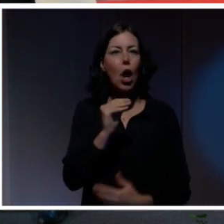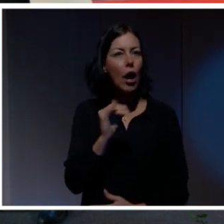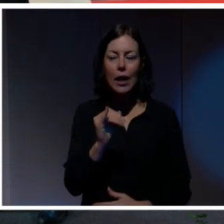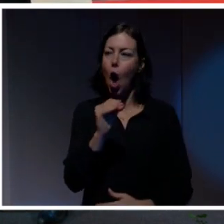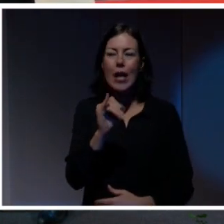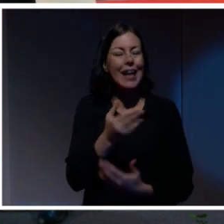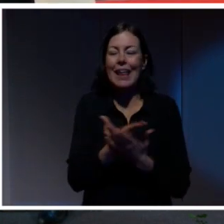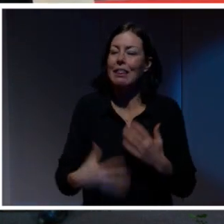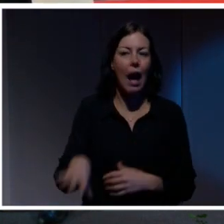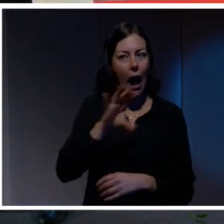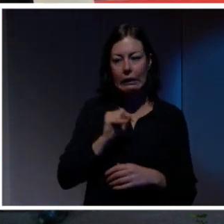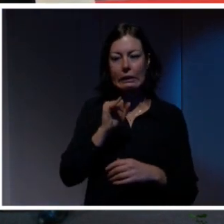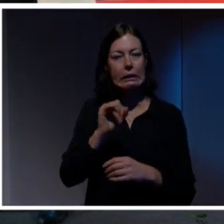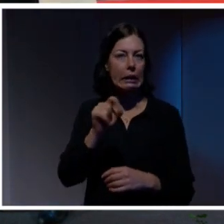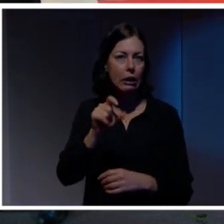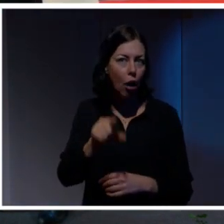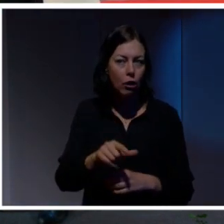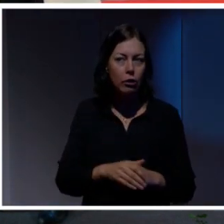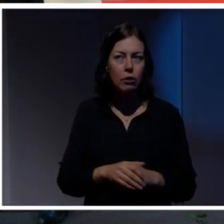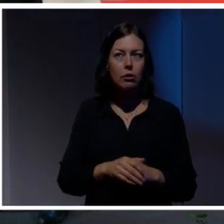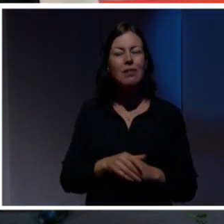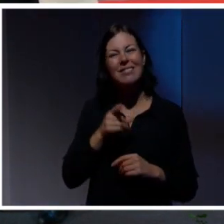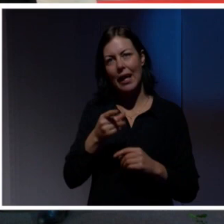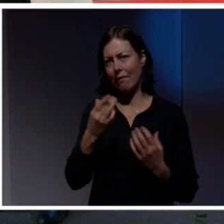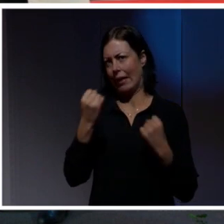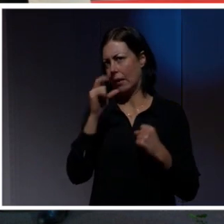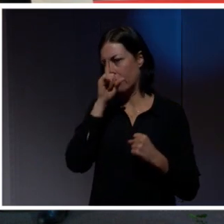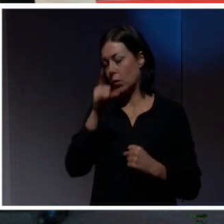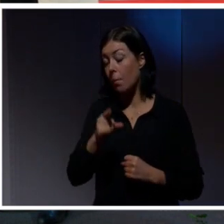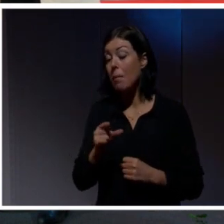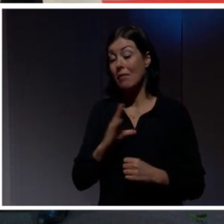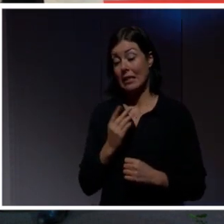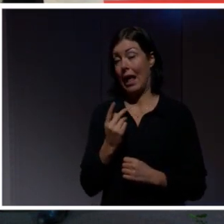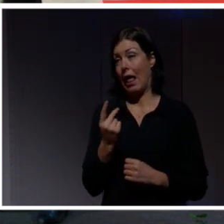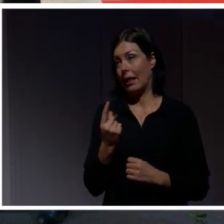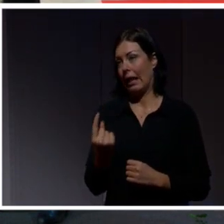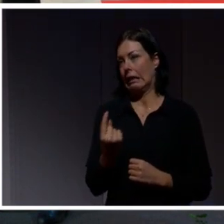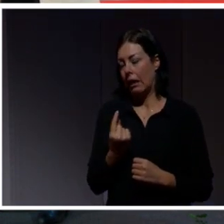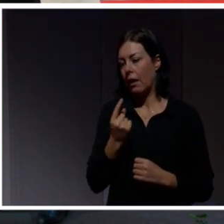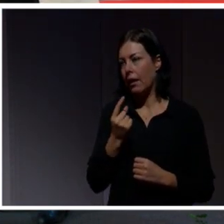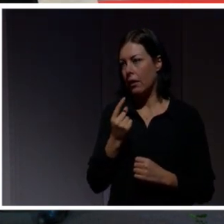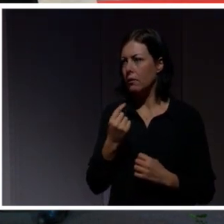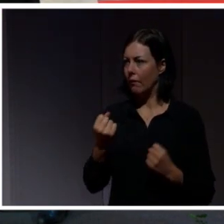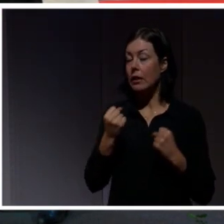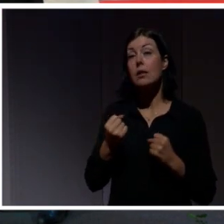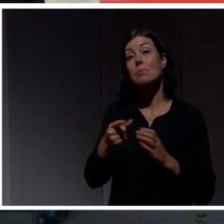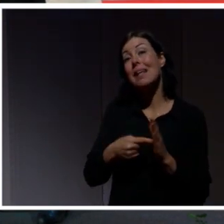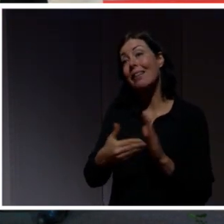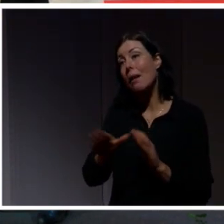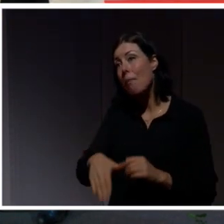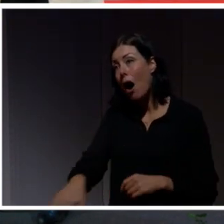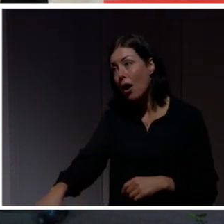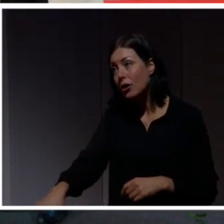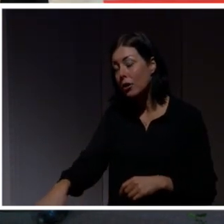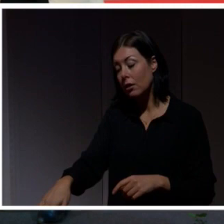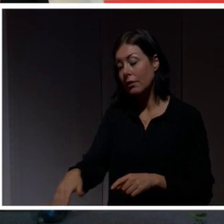not everything, and that understanding is important. But then there's something else that I think is also quite important, especially for kids, and that is the